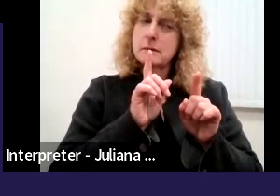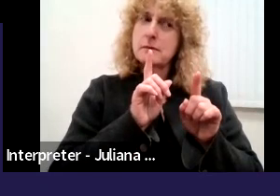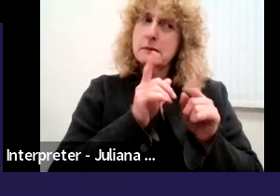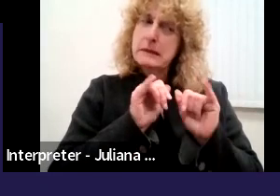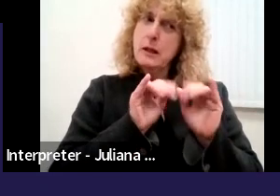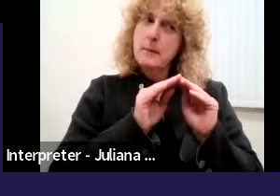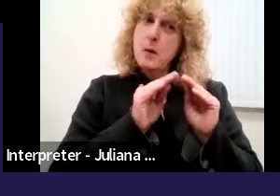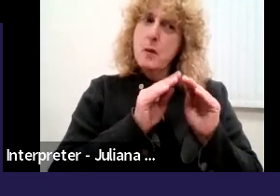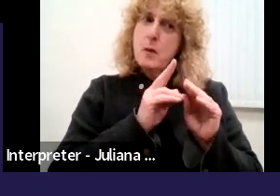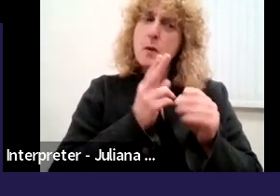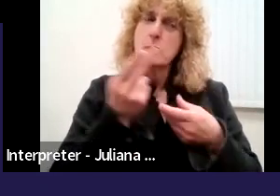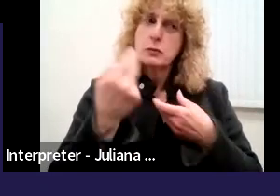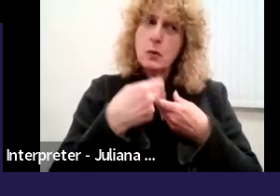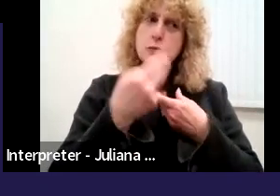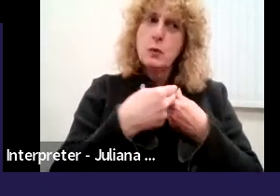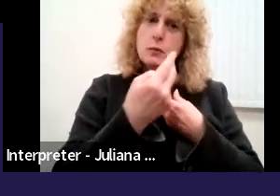while. So.